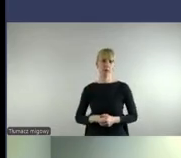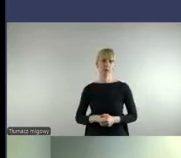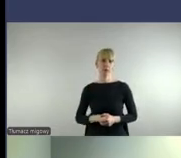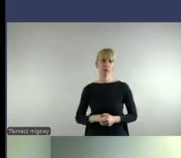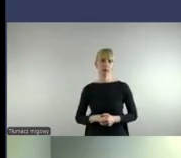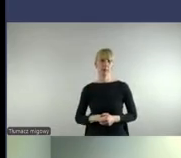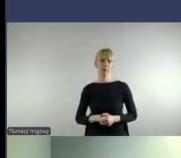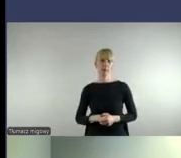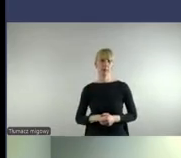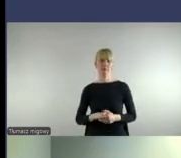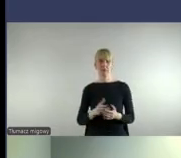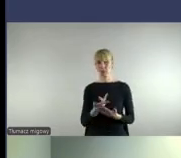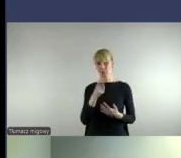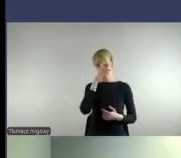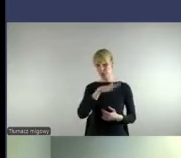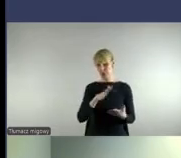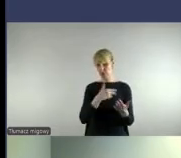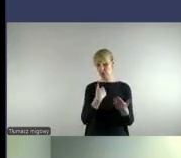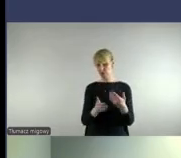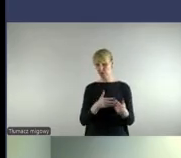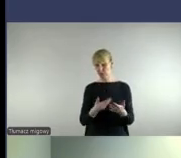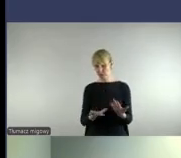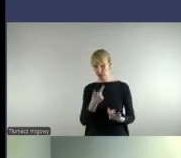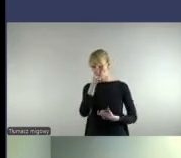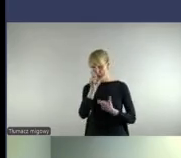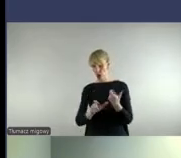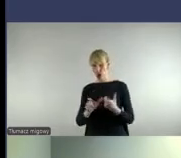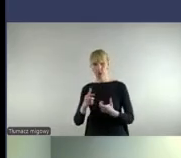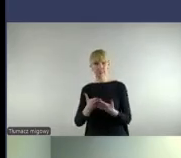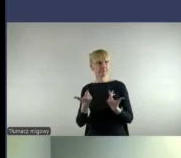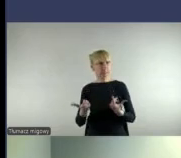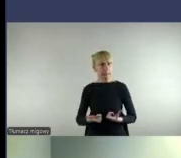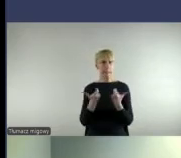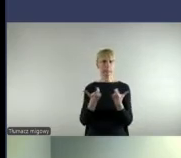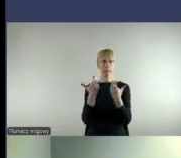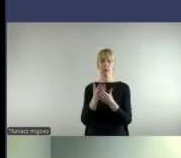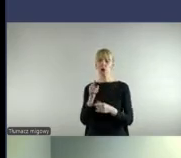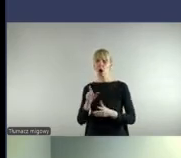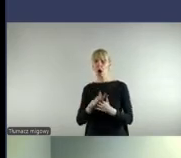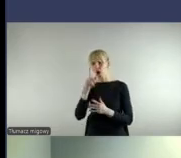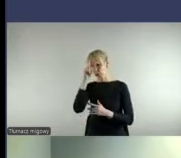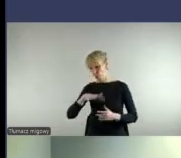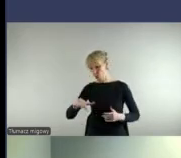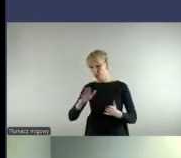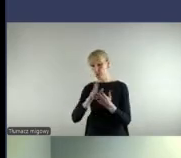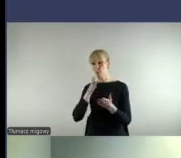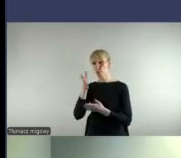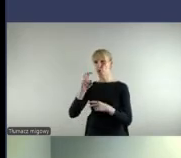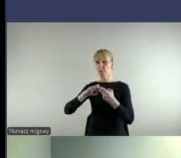ties are weak, people are left more, or communities are left more vulnerable, and they struggle to recover.